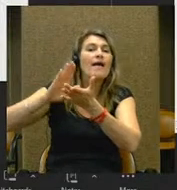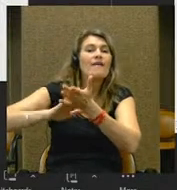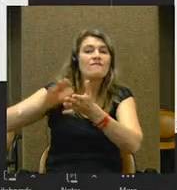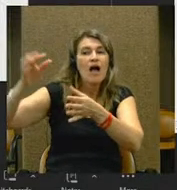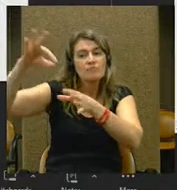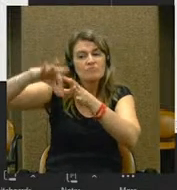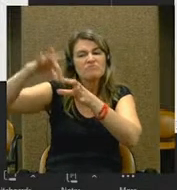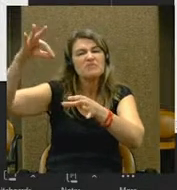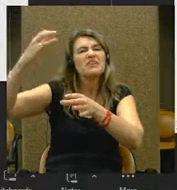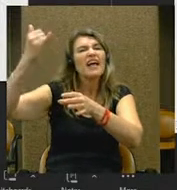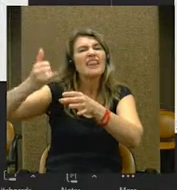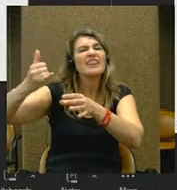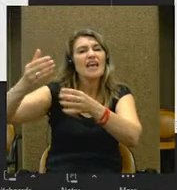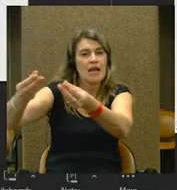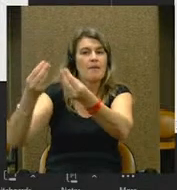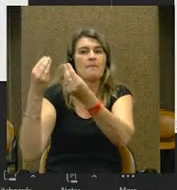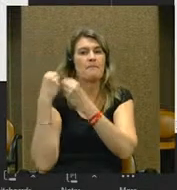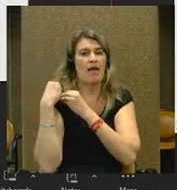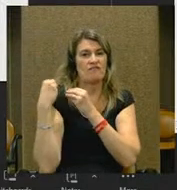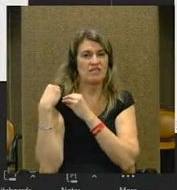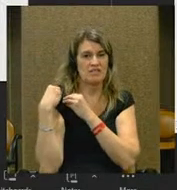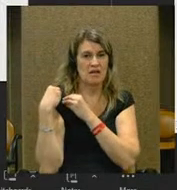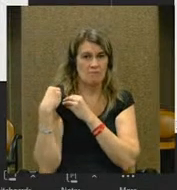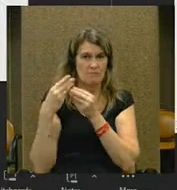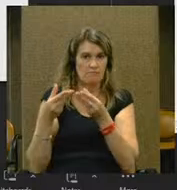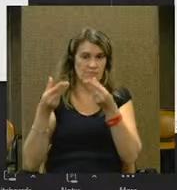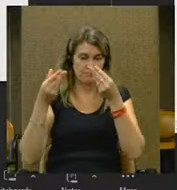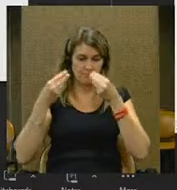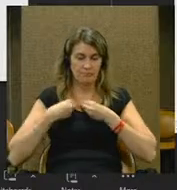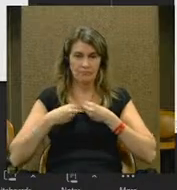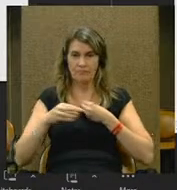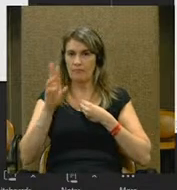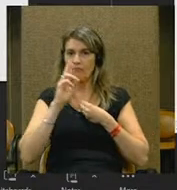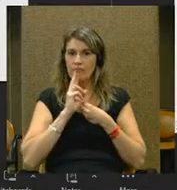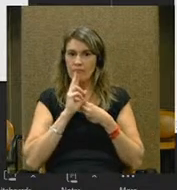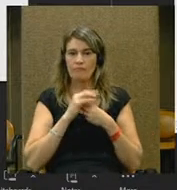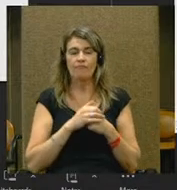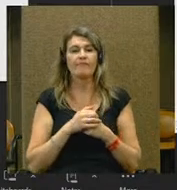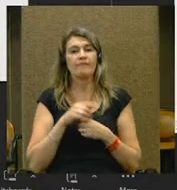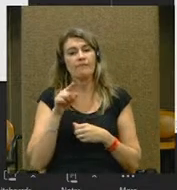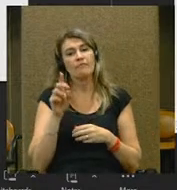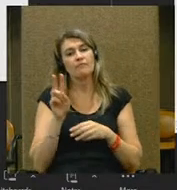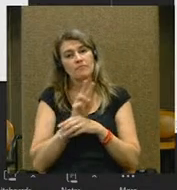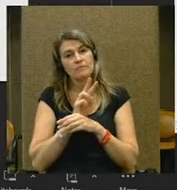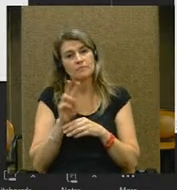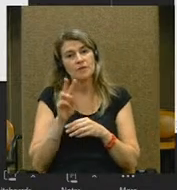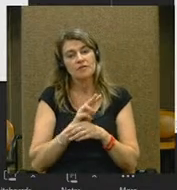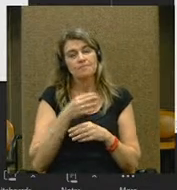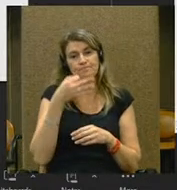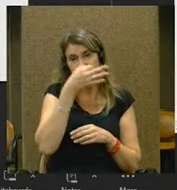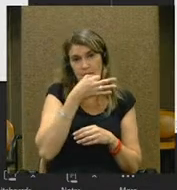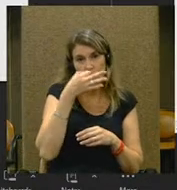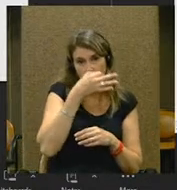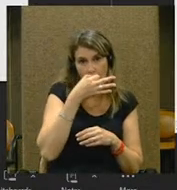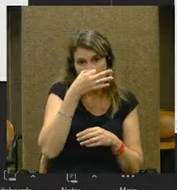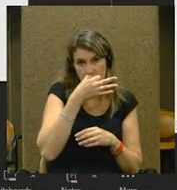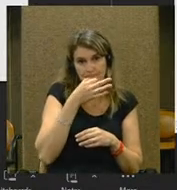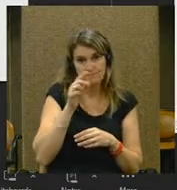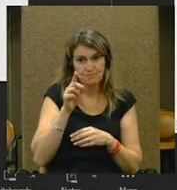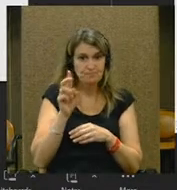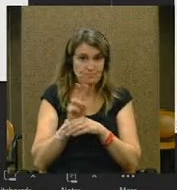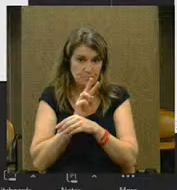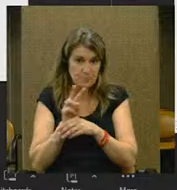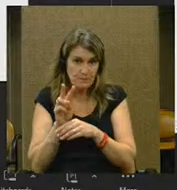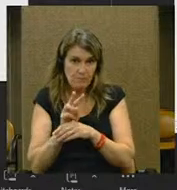idea is that these drug checking sites provide a contact for the healthcare system. They allow clients to make